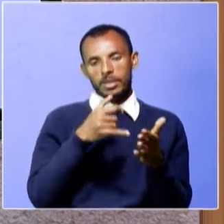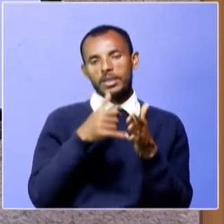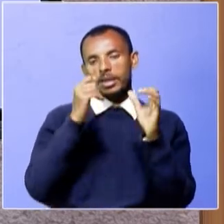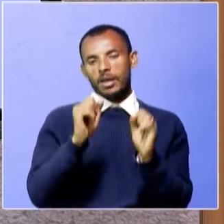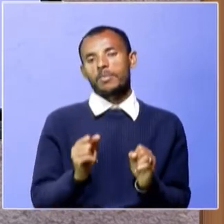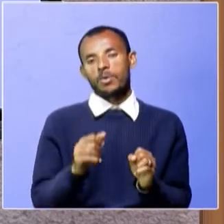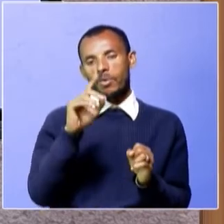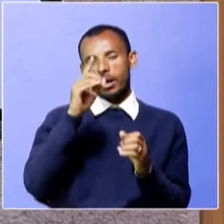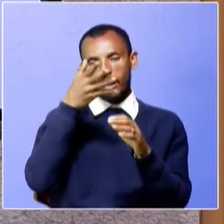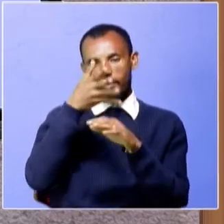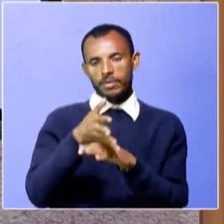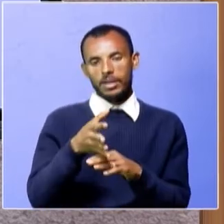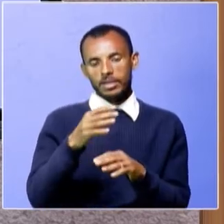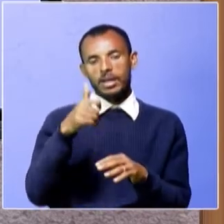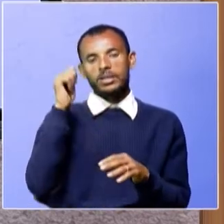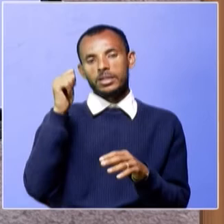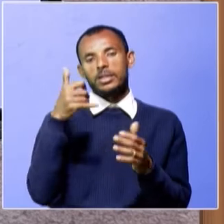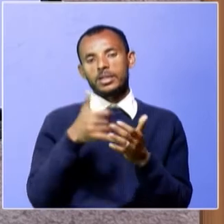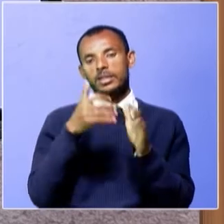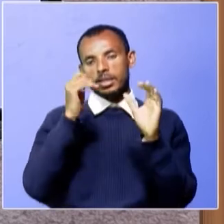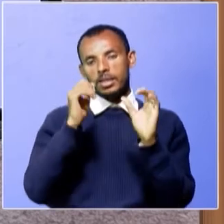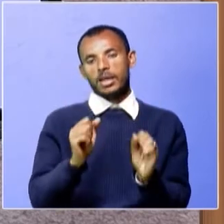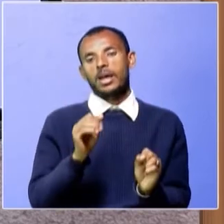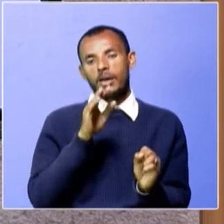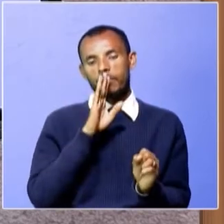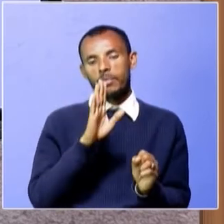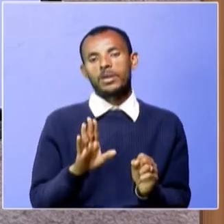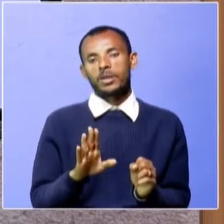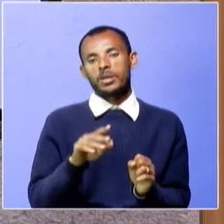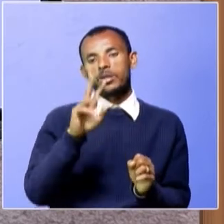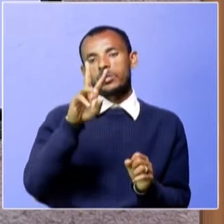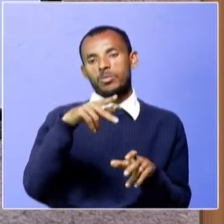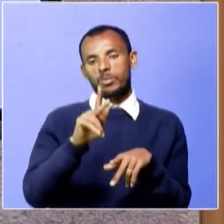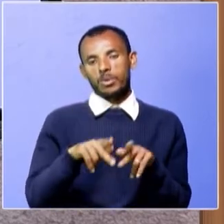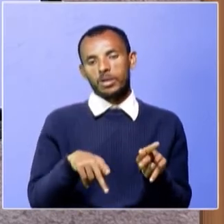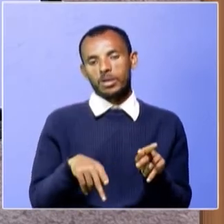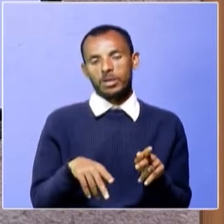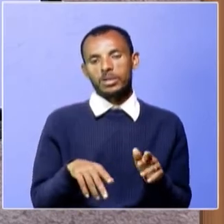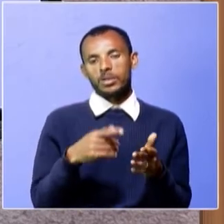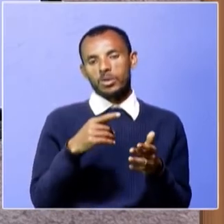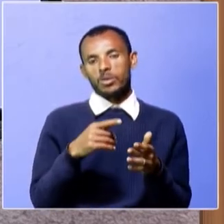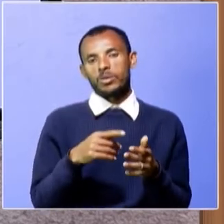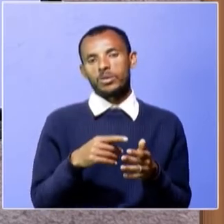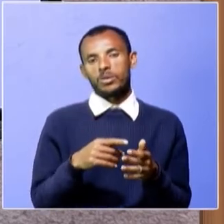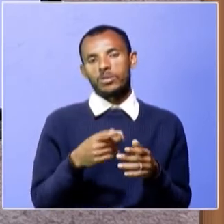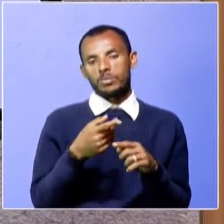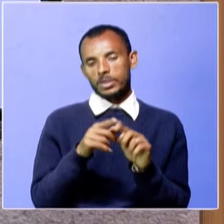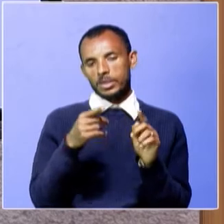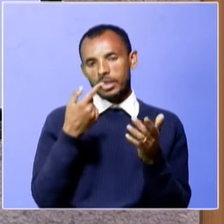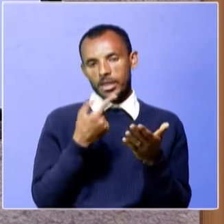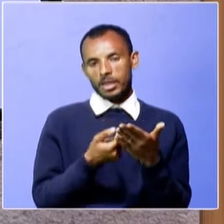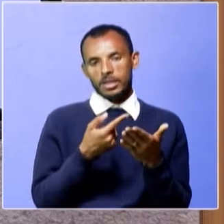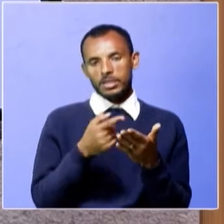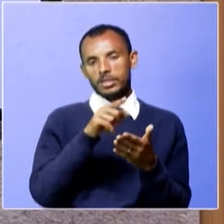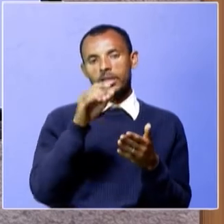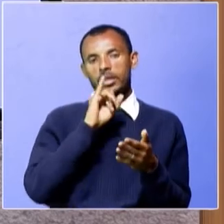one after the other, or it can be tossed by two people, whatever the case. But here